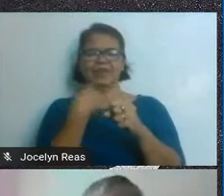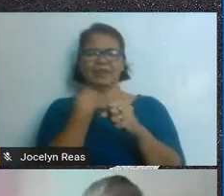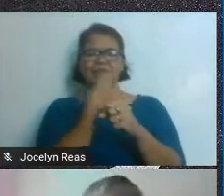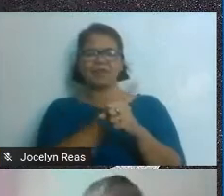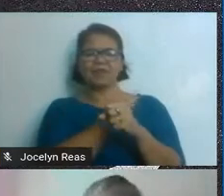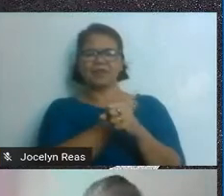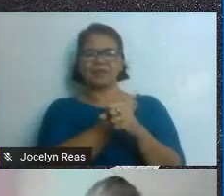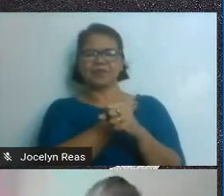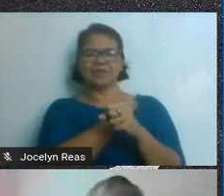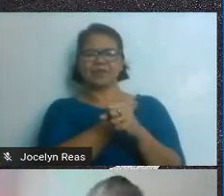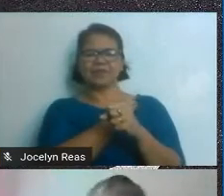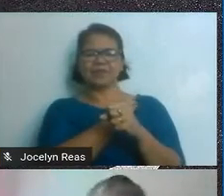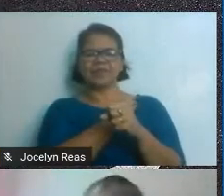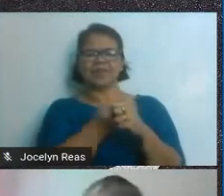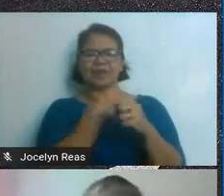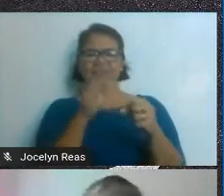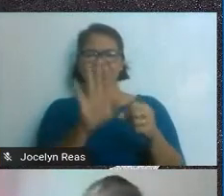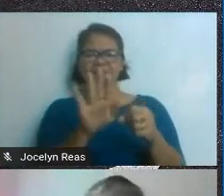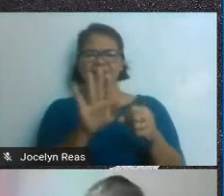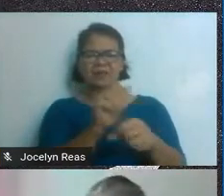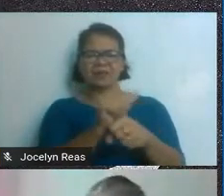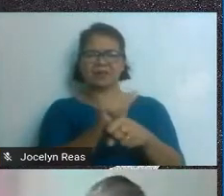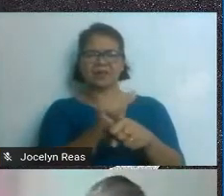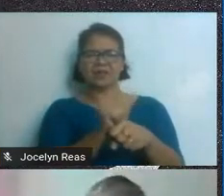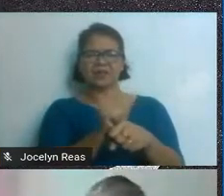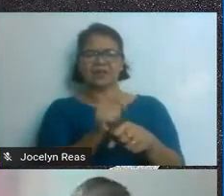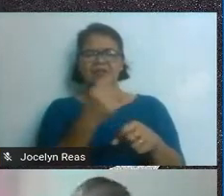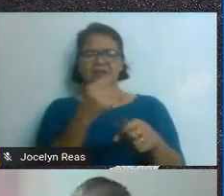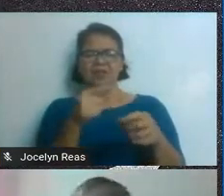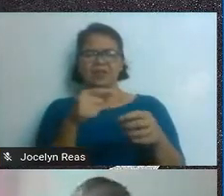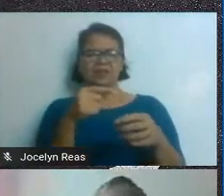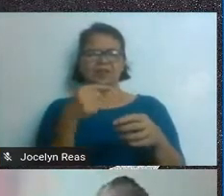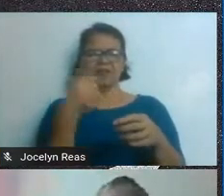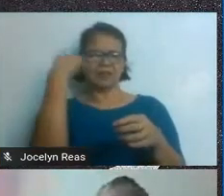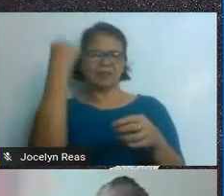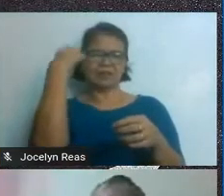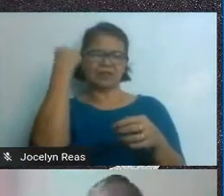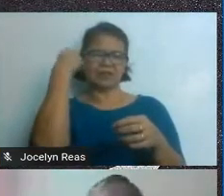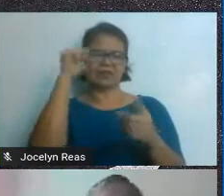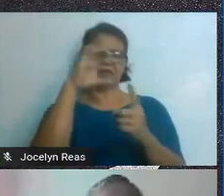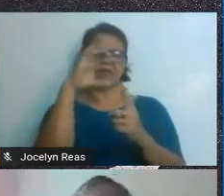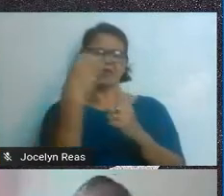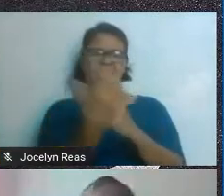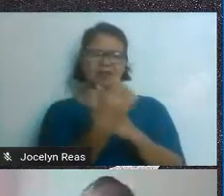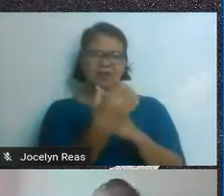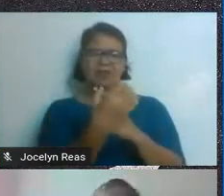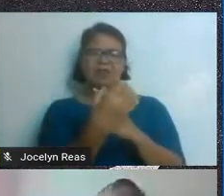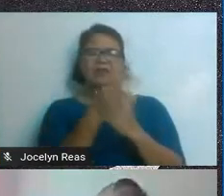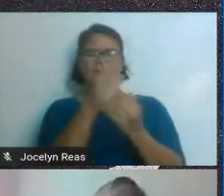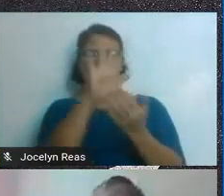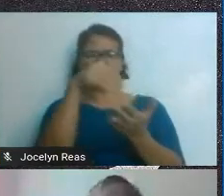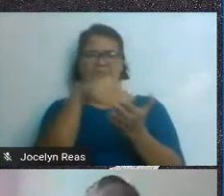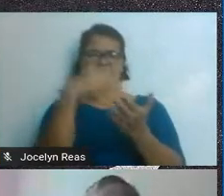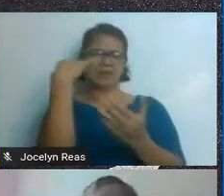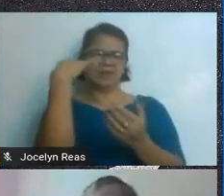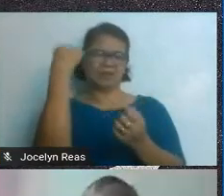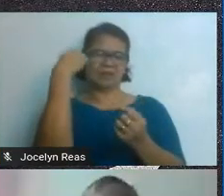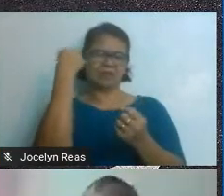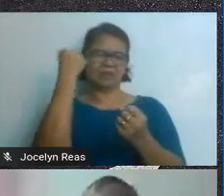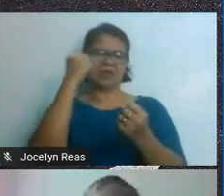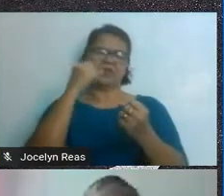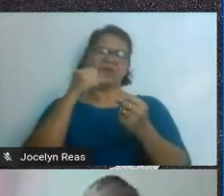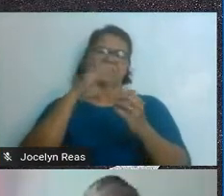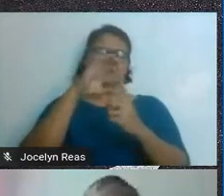my task is really to review the curriculum, and we are in the midst of reviewing the curriculum. And the review has four phases. The first phase